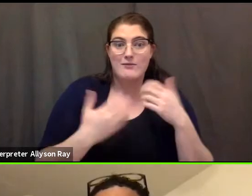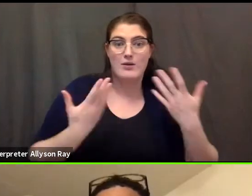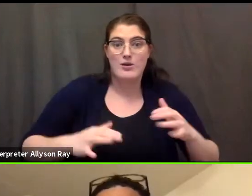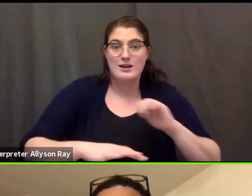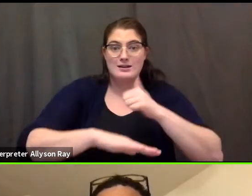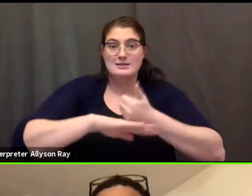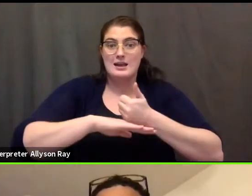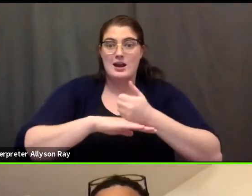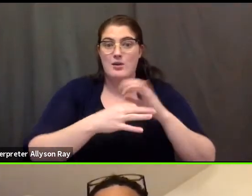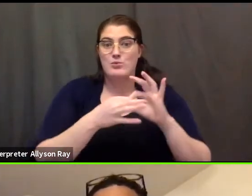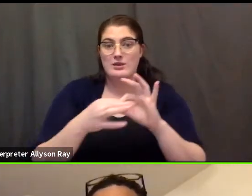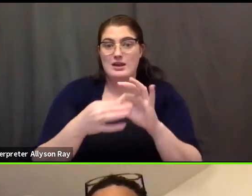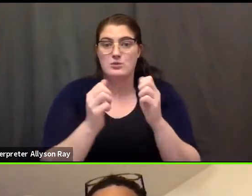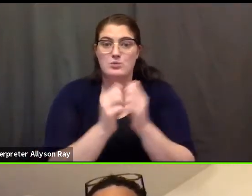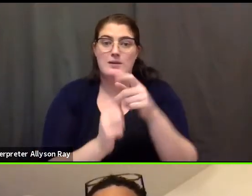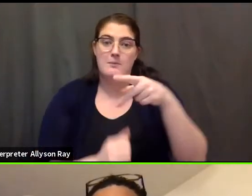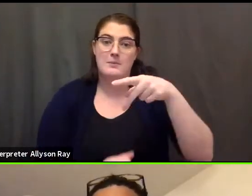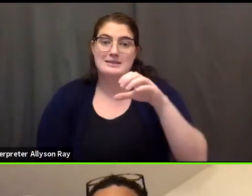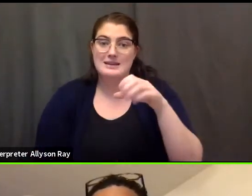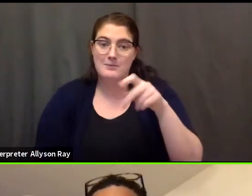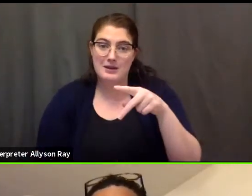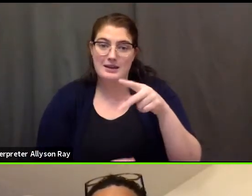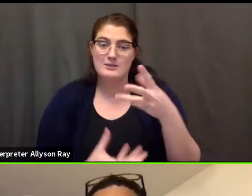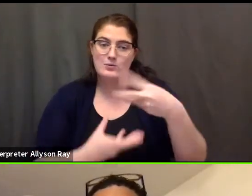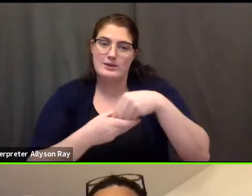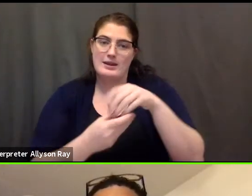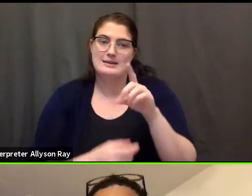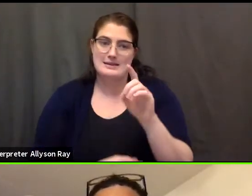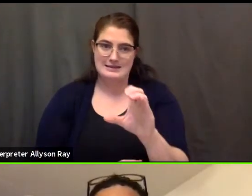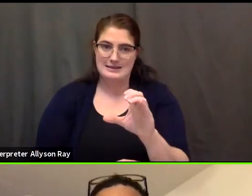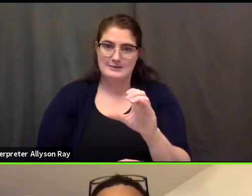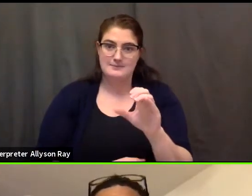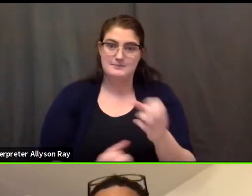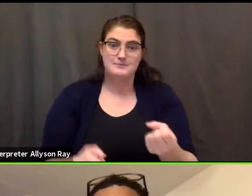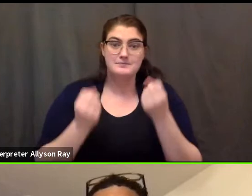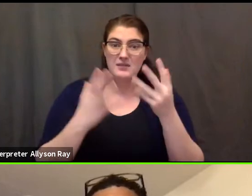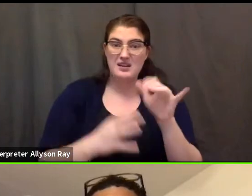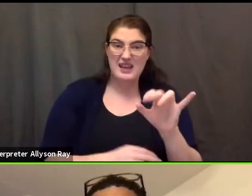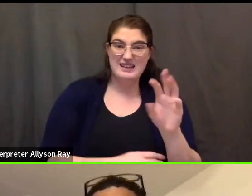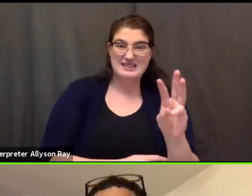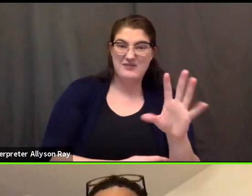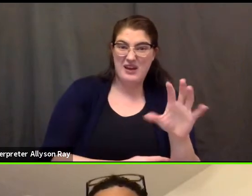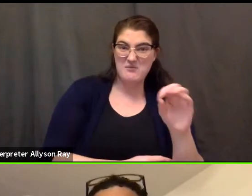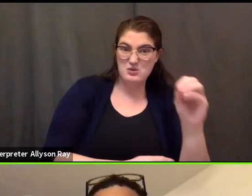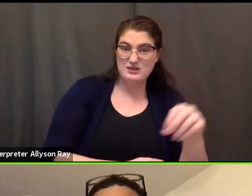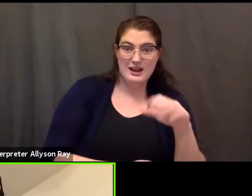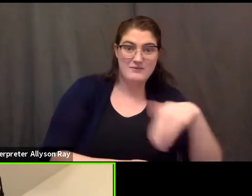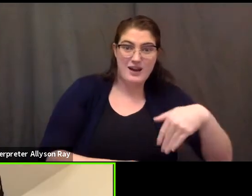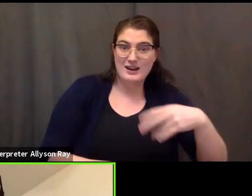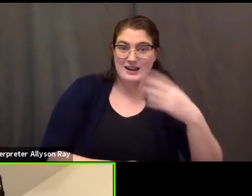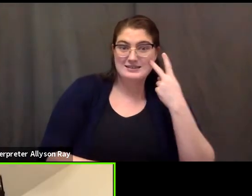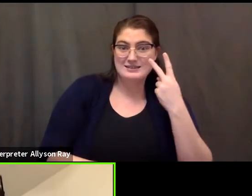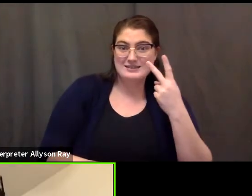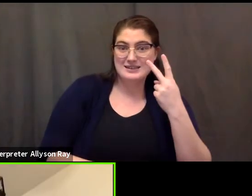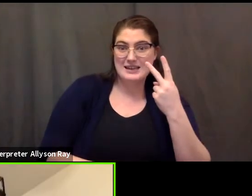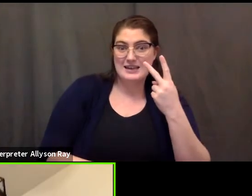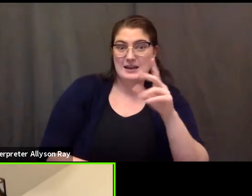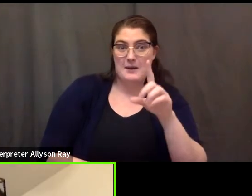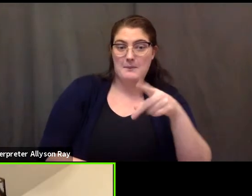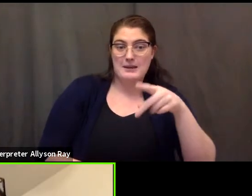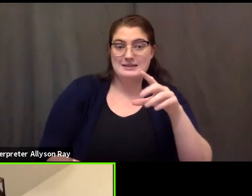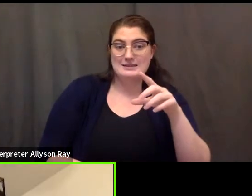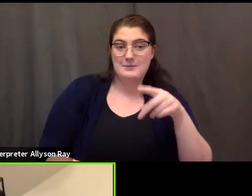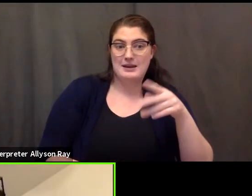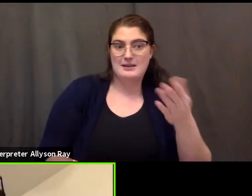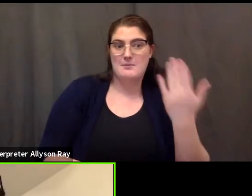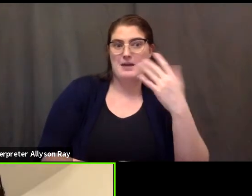the district. Many of them, the 60% have not seen a PCP over the last 12 to 18 months.